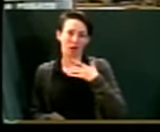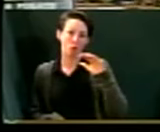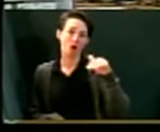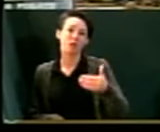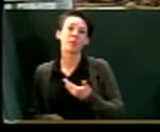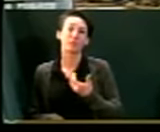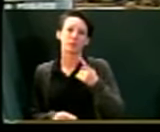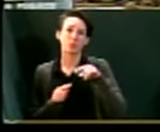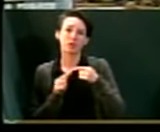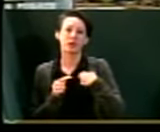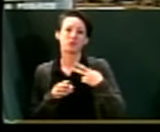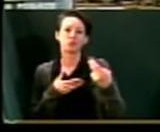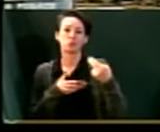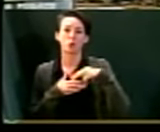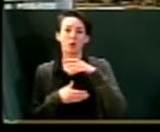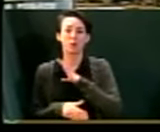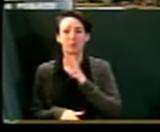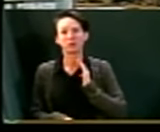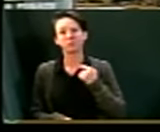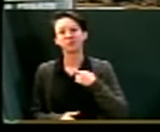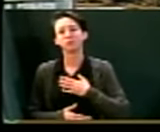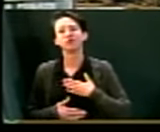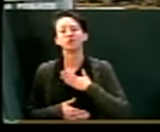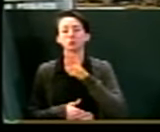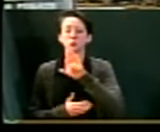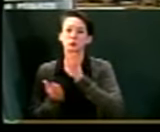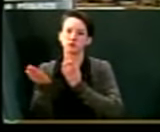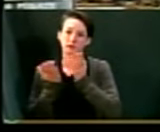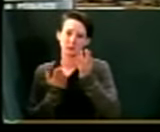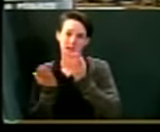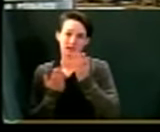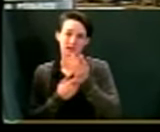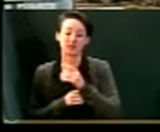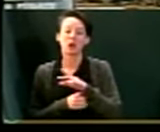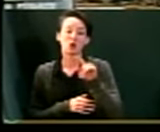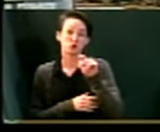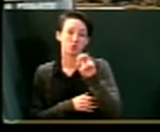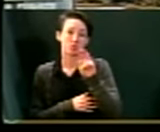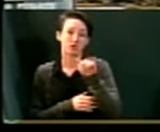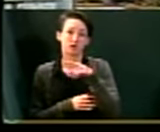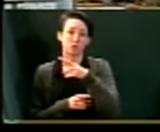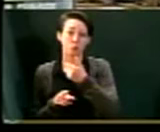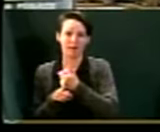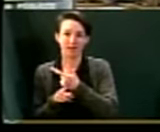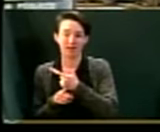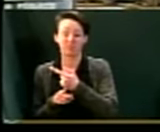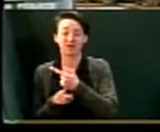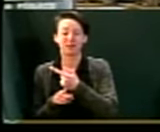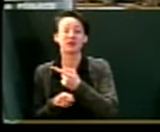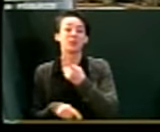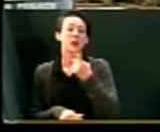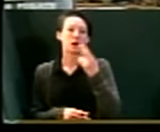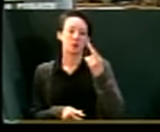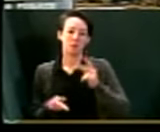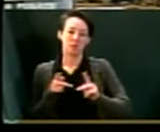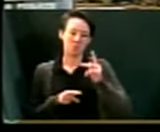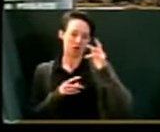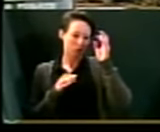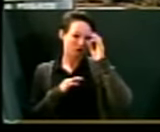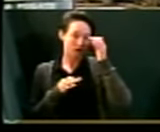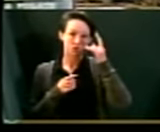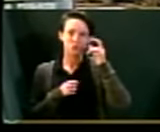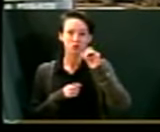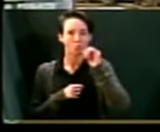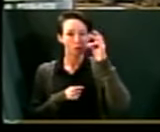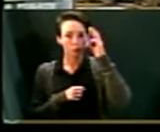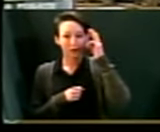And I appreciate your service, and Tony's right. People don't realize the time that we all